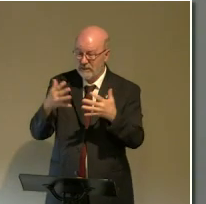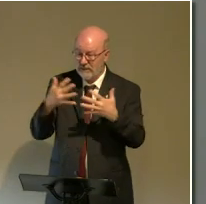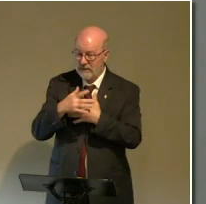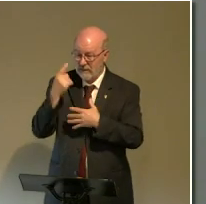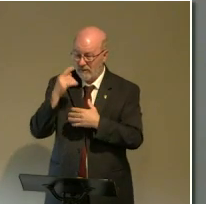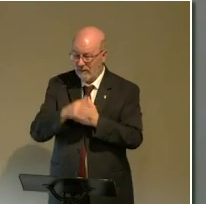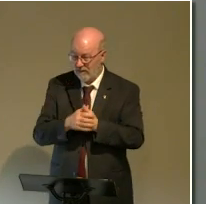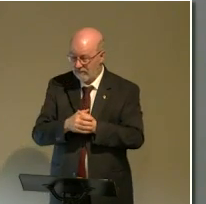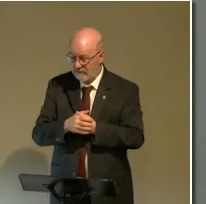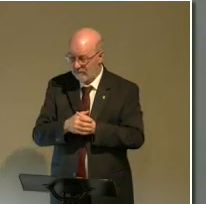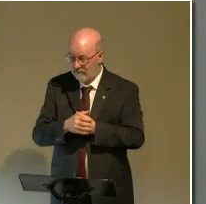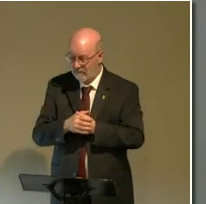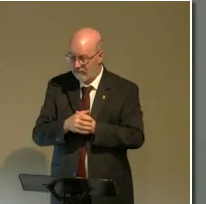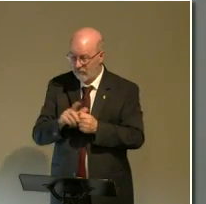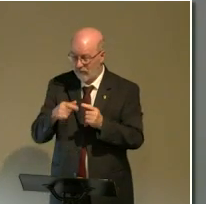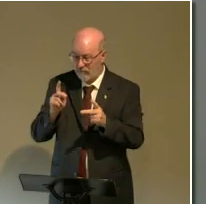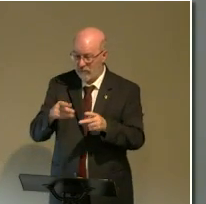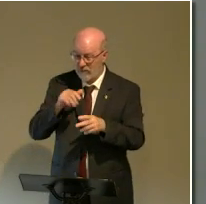thought.